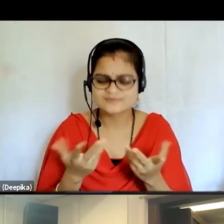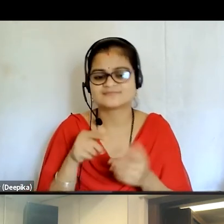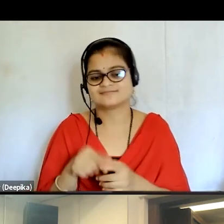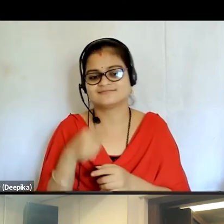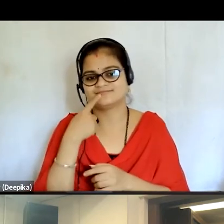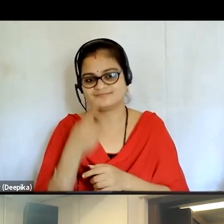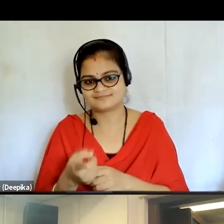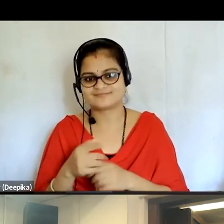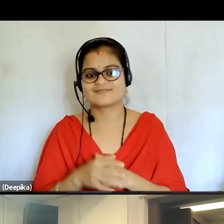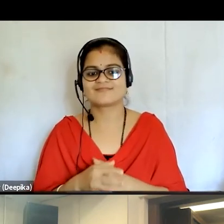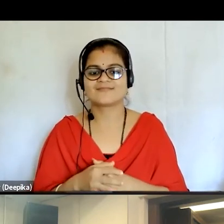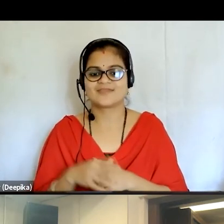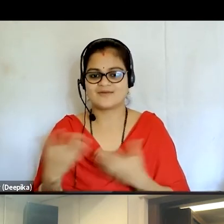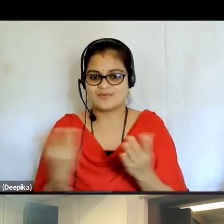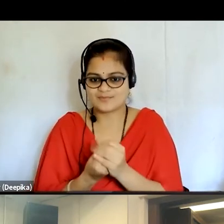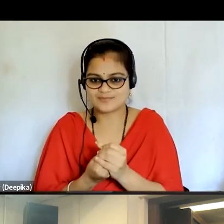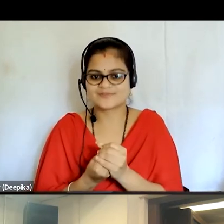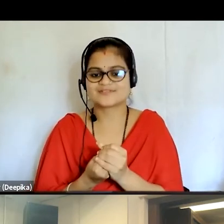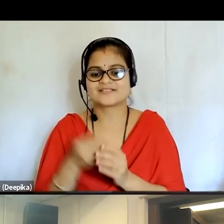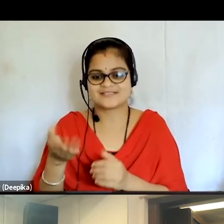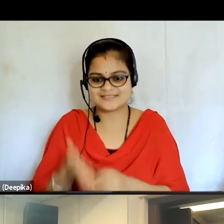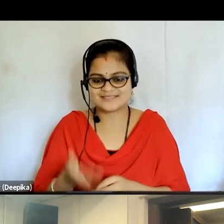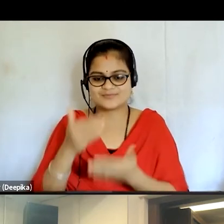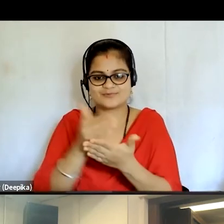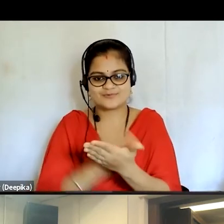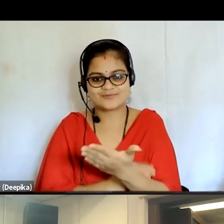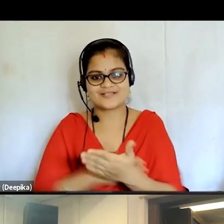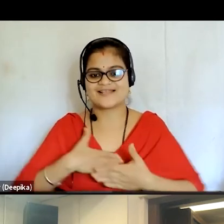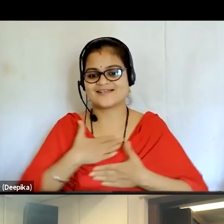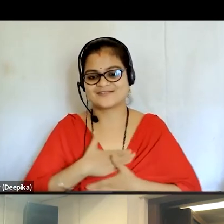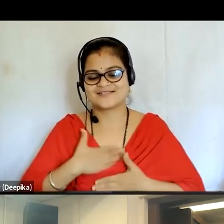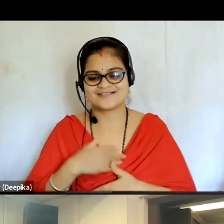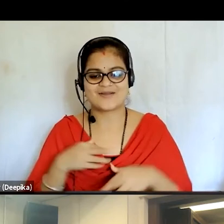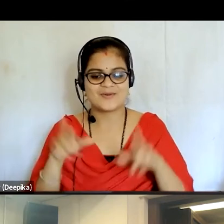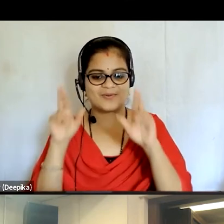much for being with us. I hope you enjoyed this program.